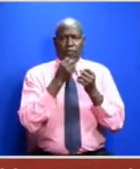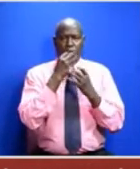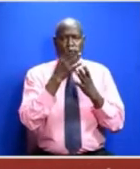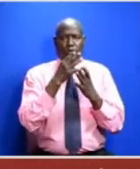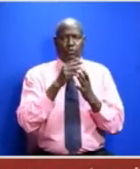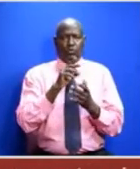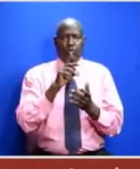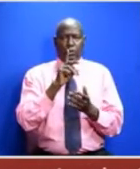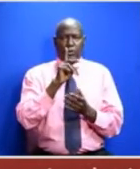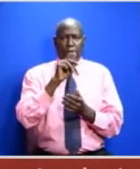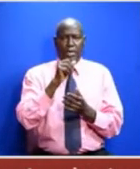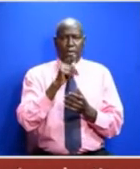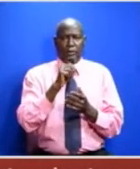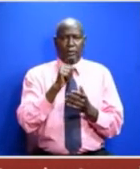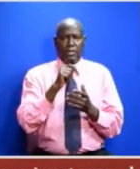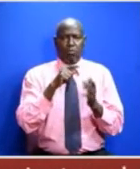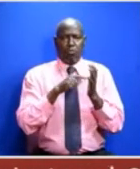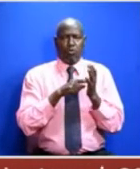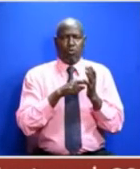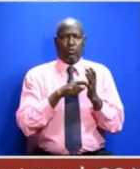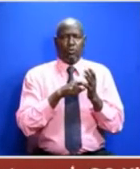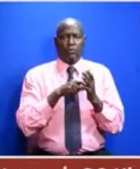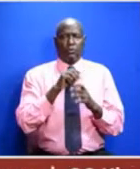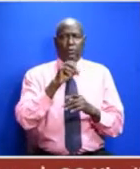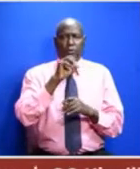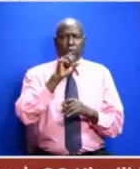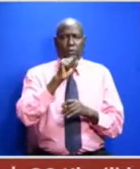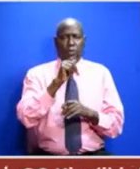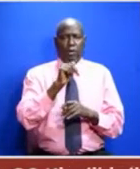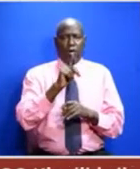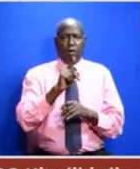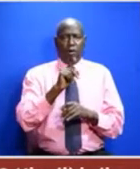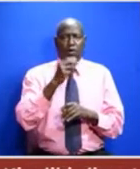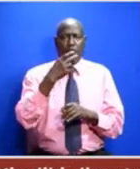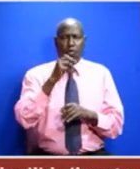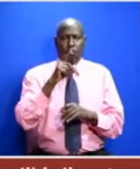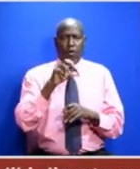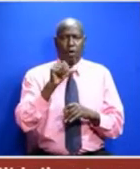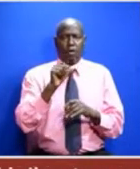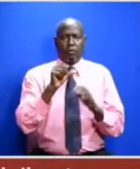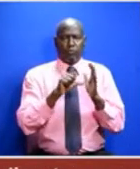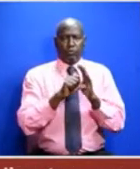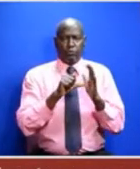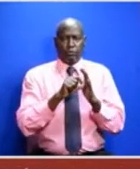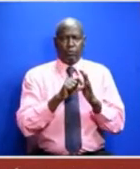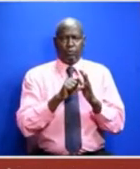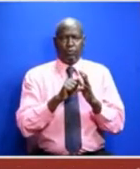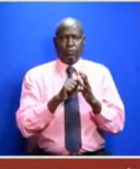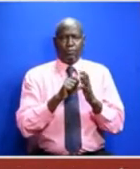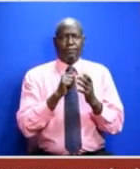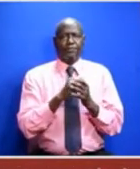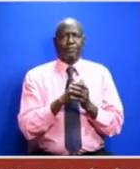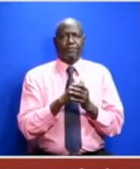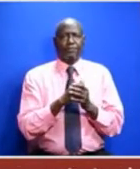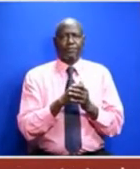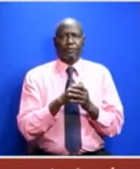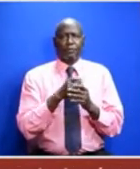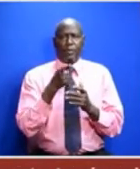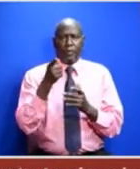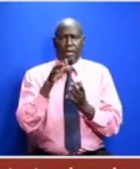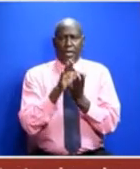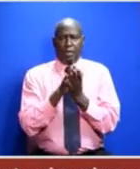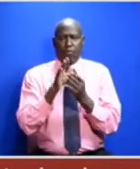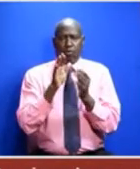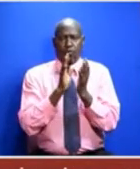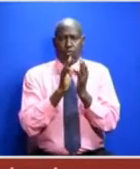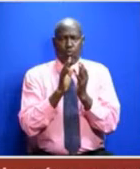data relating to the Shakahola tragedy that is in the custody of the state. To the